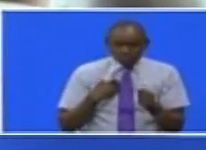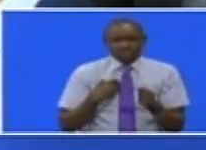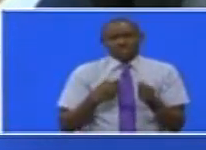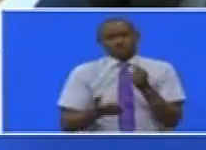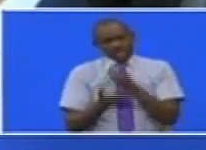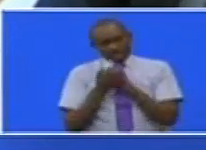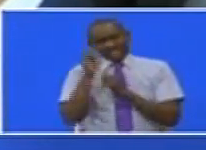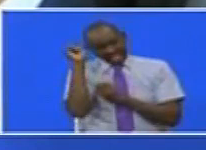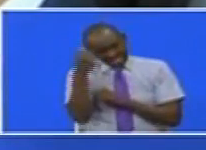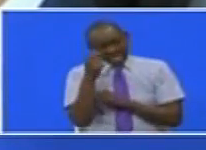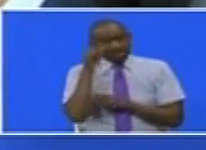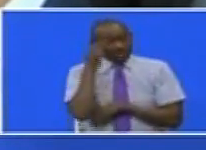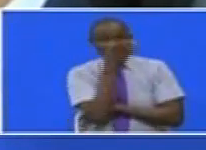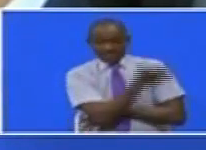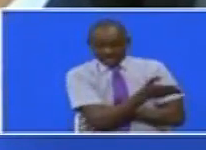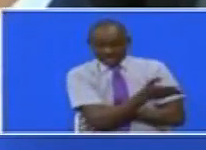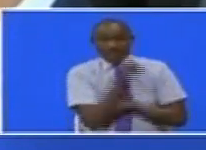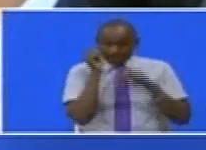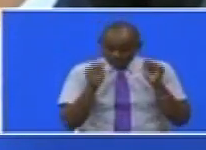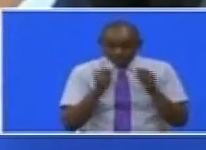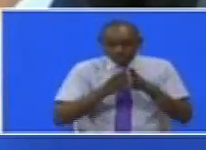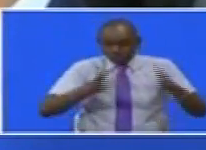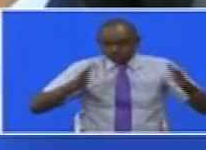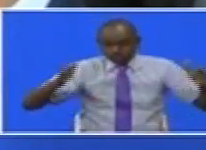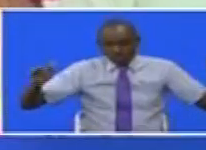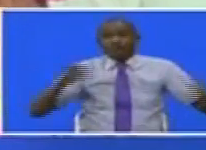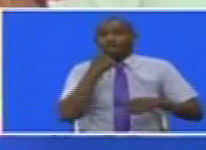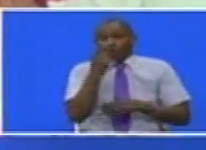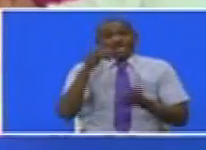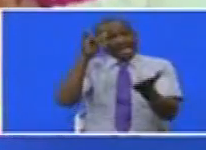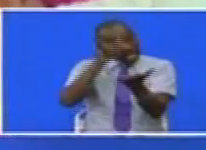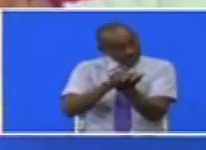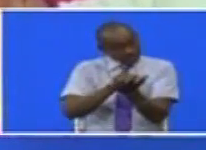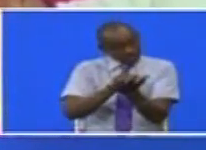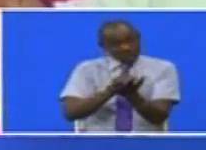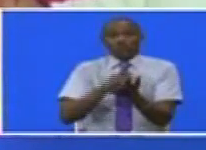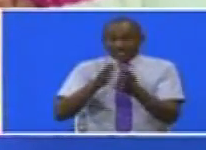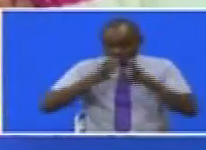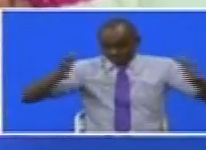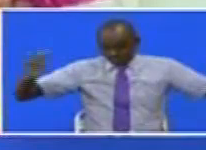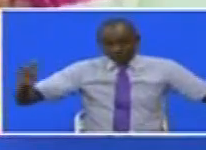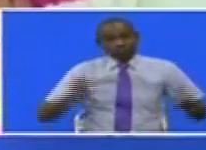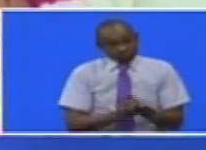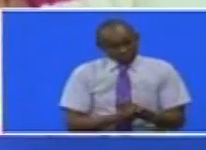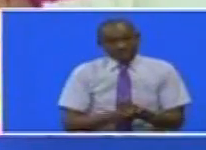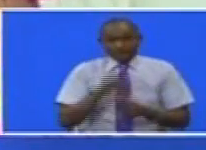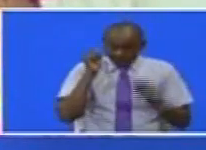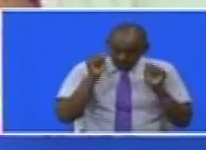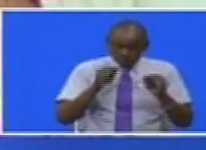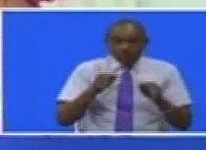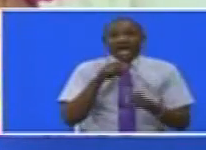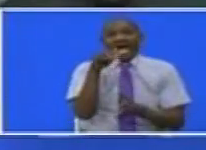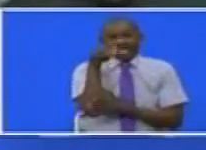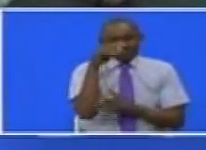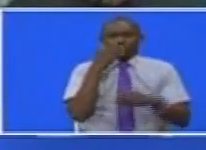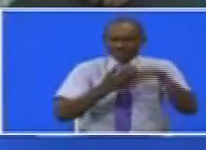and around the Kenyan coast, saying it will be expanding both the Moi International and Malindi airports. The state has also commissioned